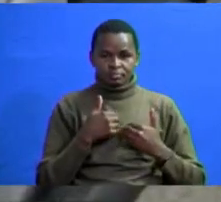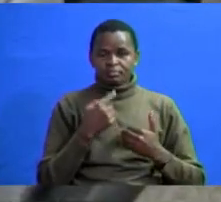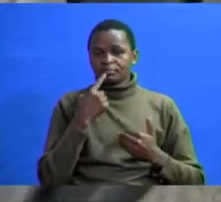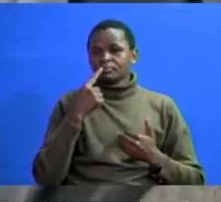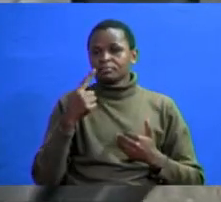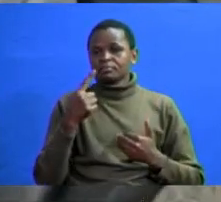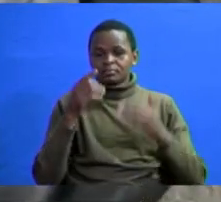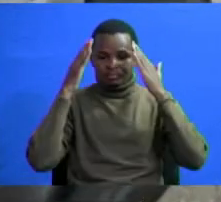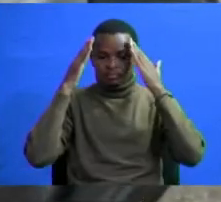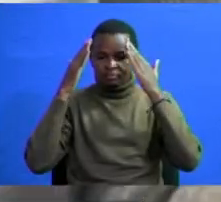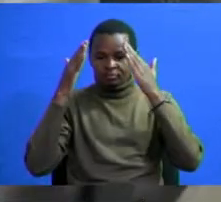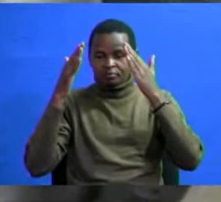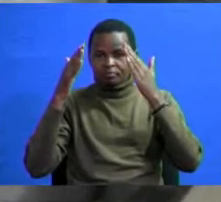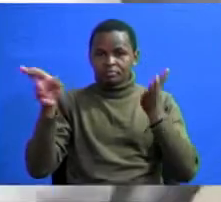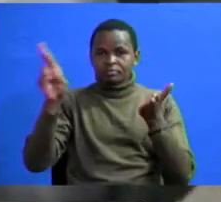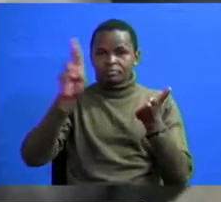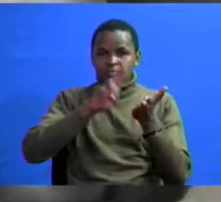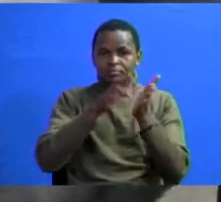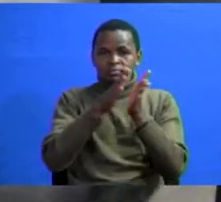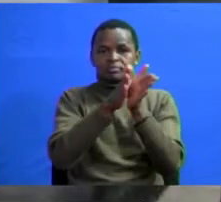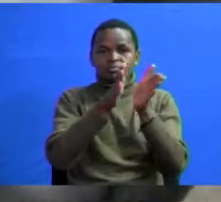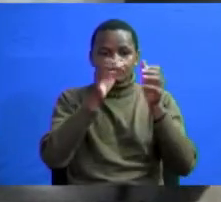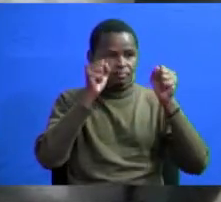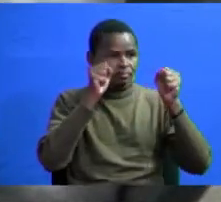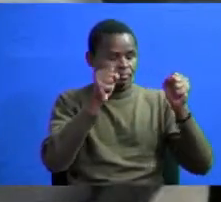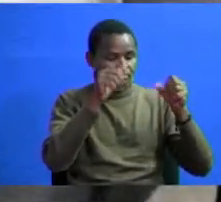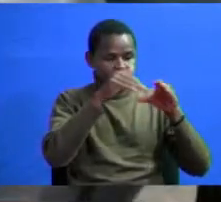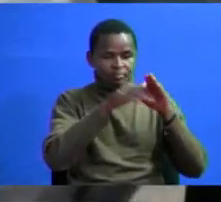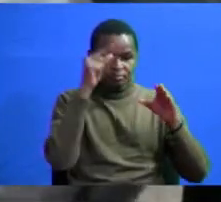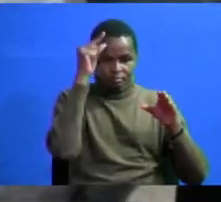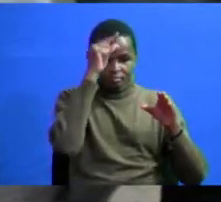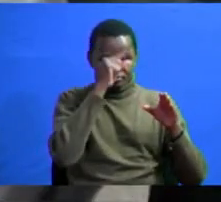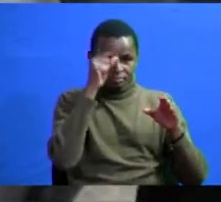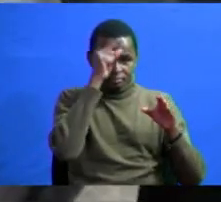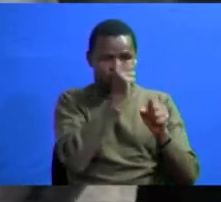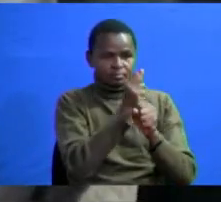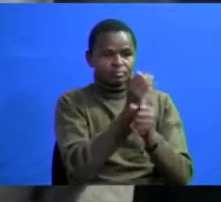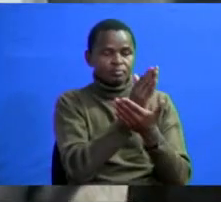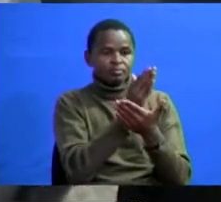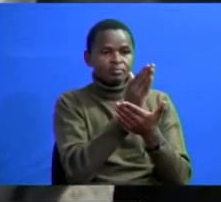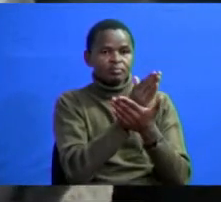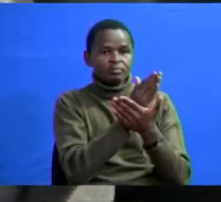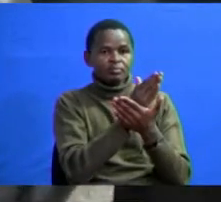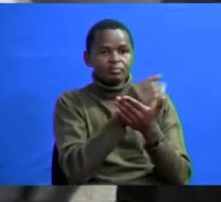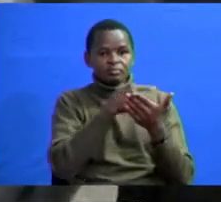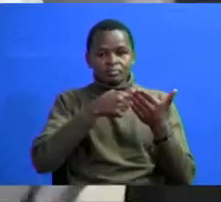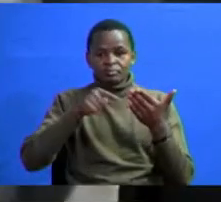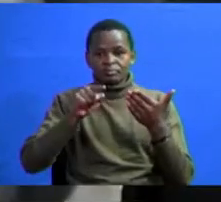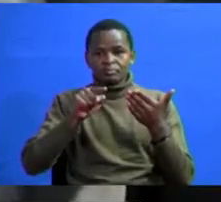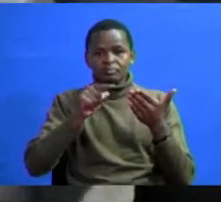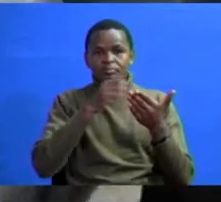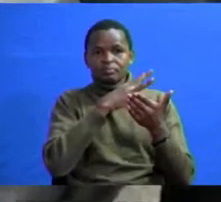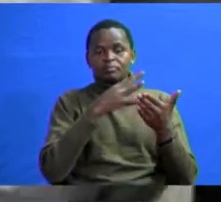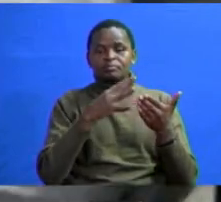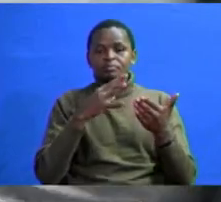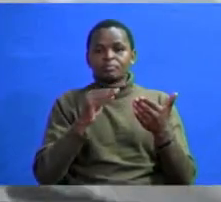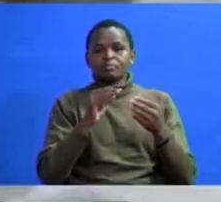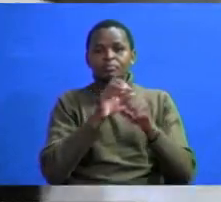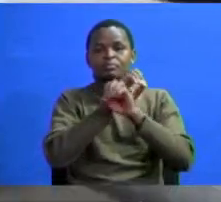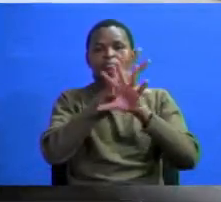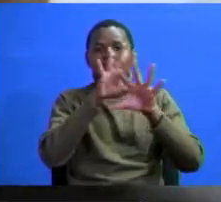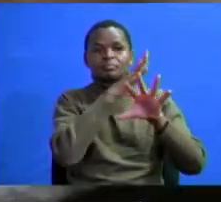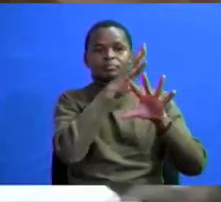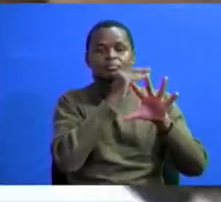his commitment to restoring public confidence in the government by ensuring effectiveness, efficiency, transparency